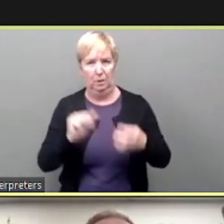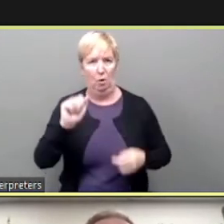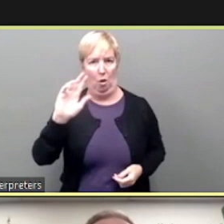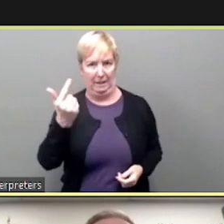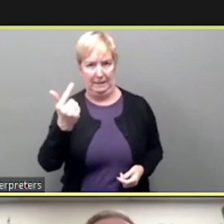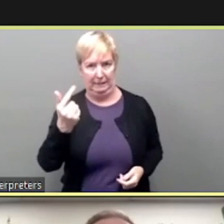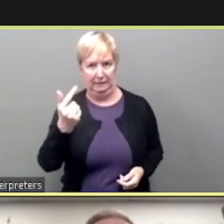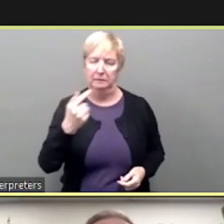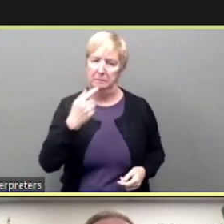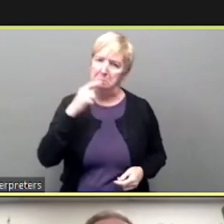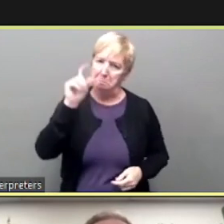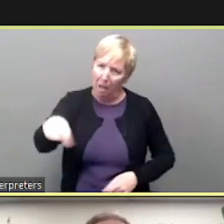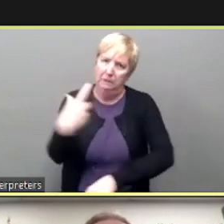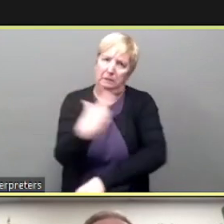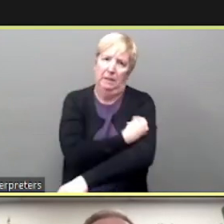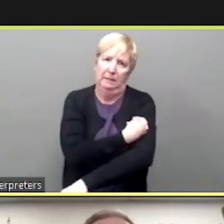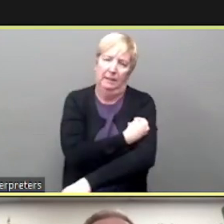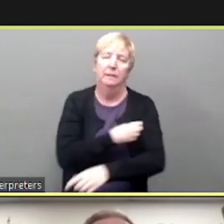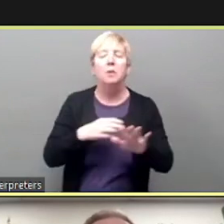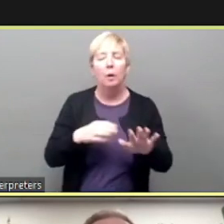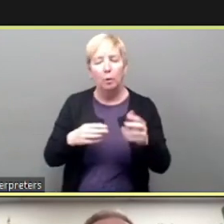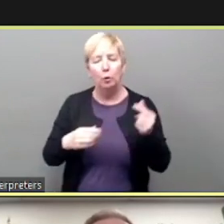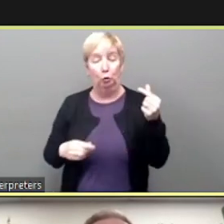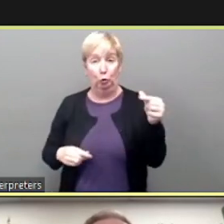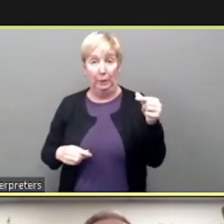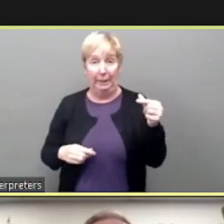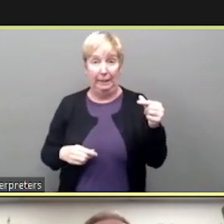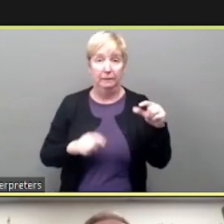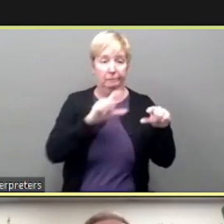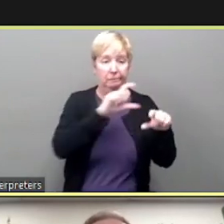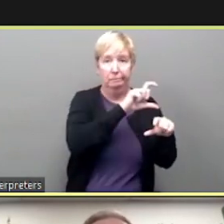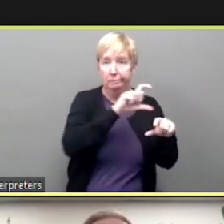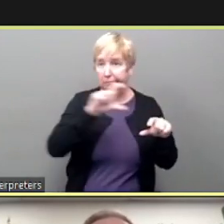vaccinated. The blue is people partially vaccinated.